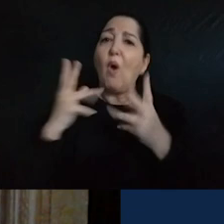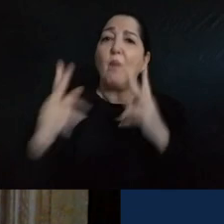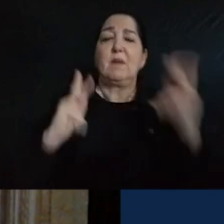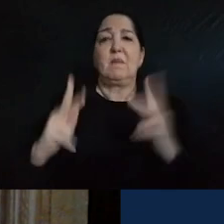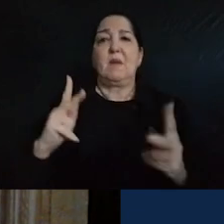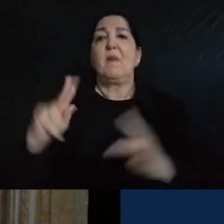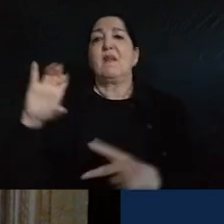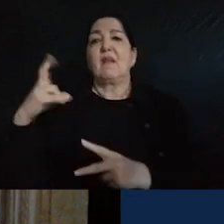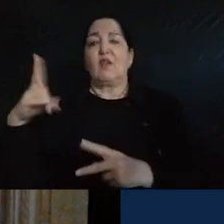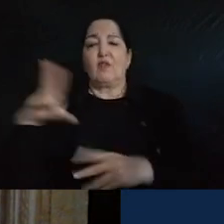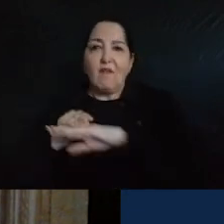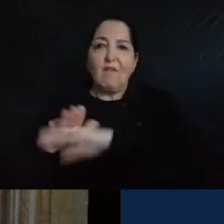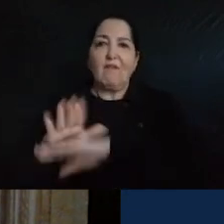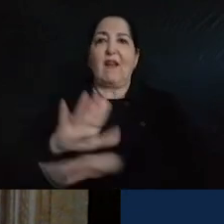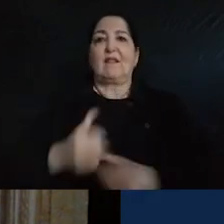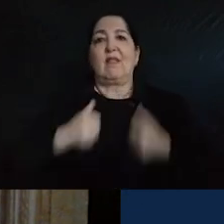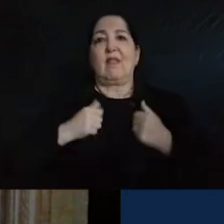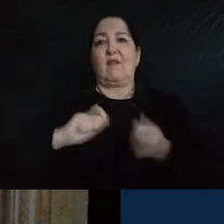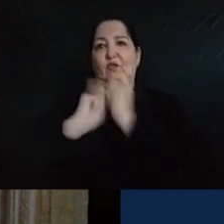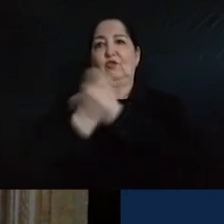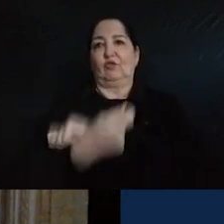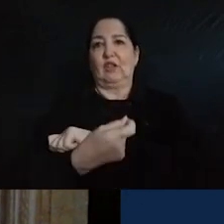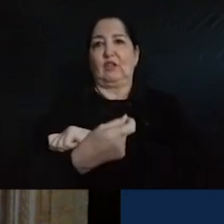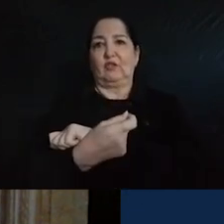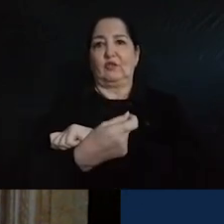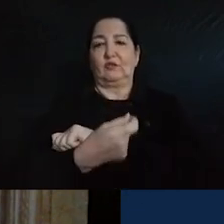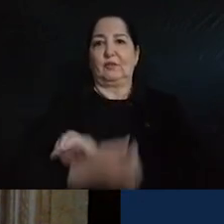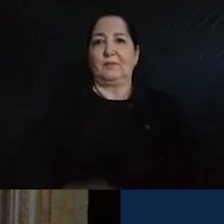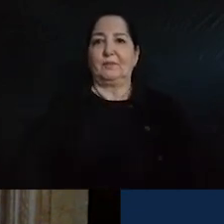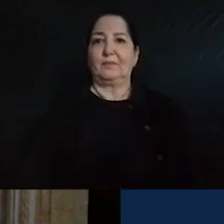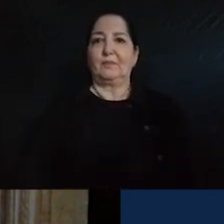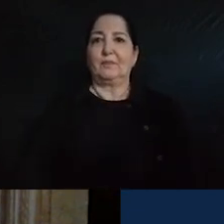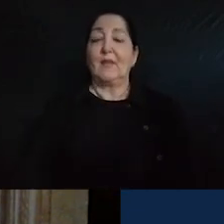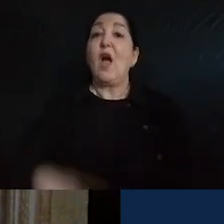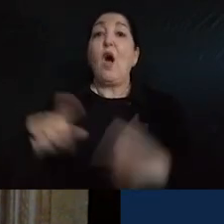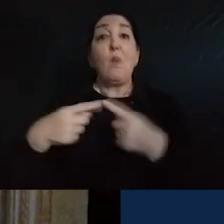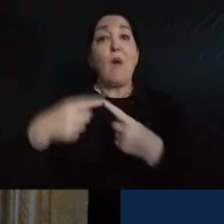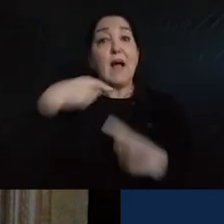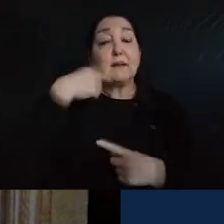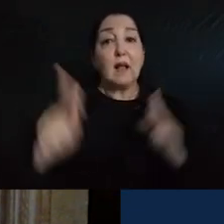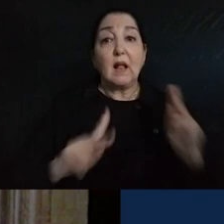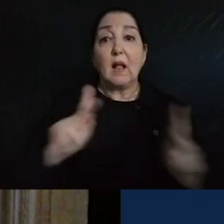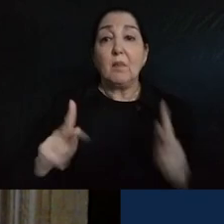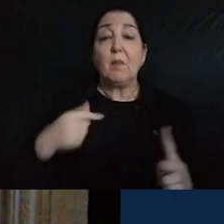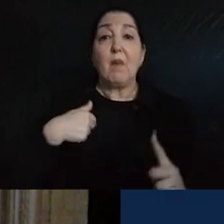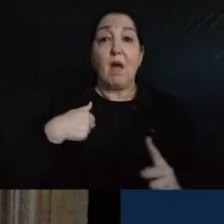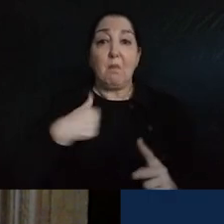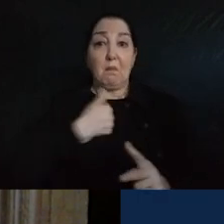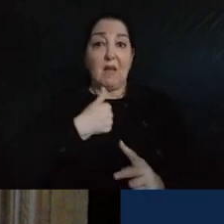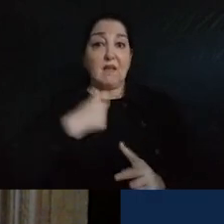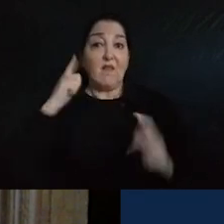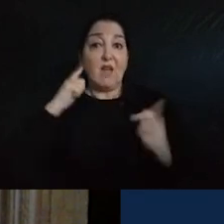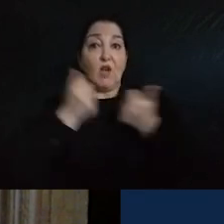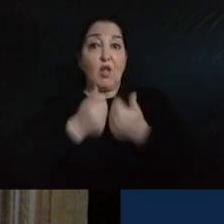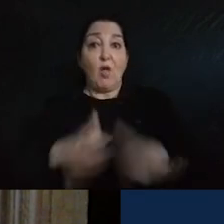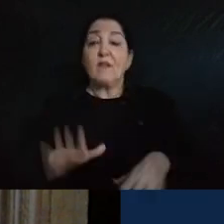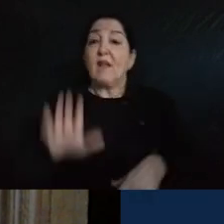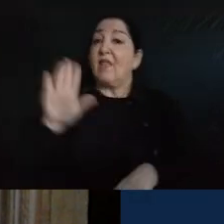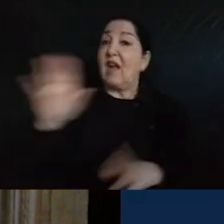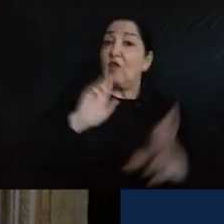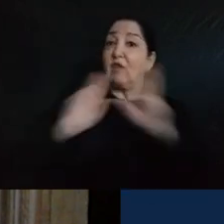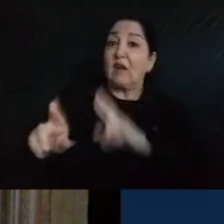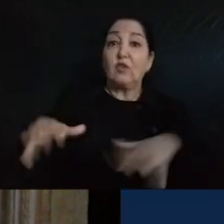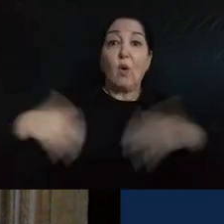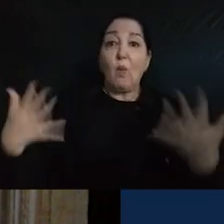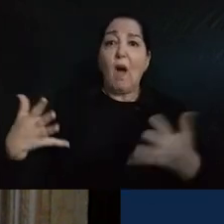how CHC makes a difference in the lives of so many people who are struggling with hearing loss. When I